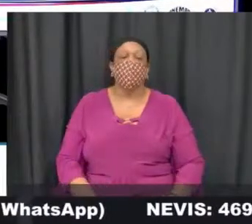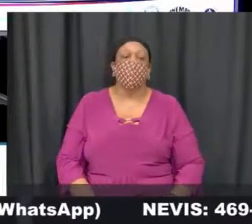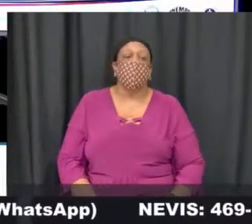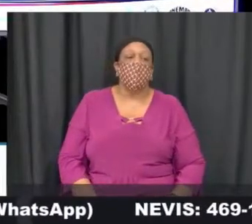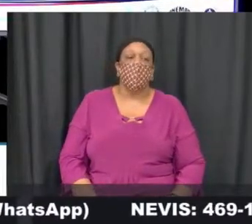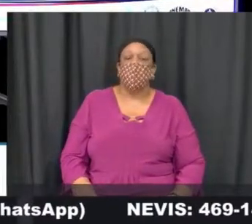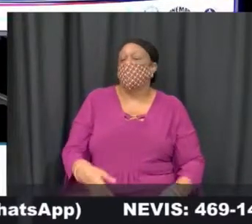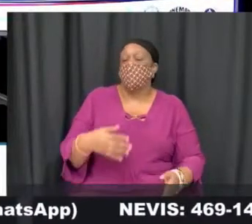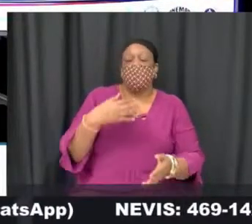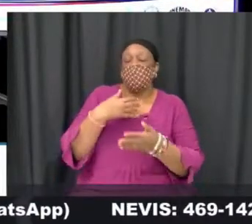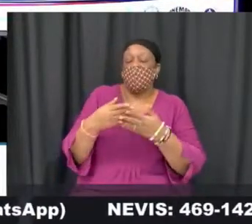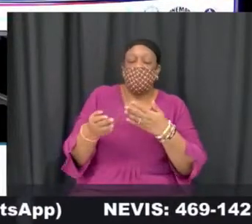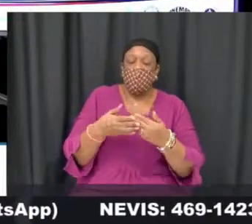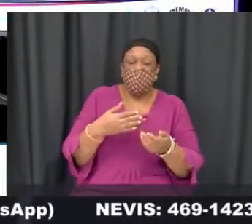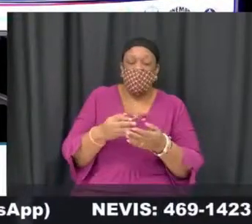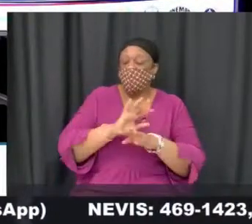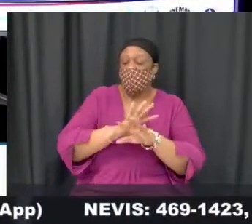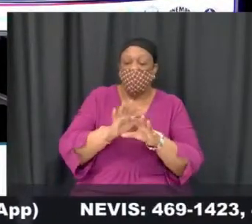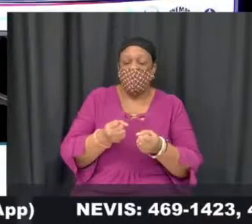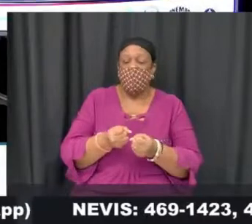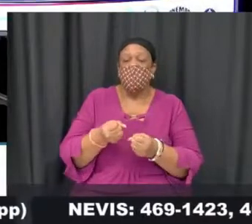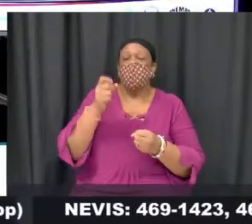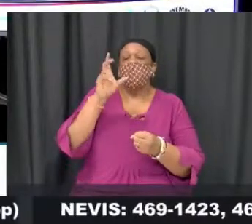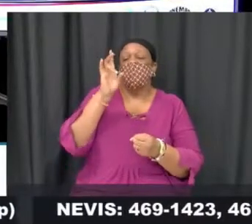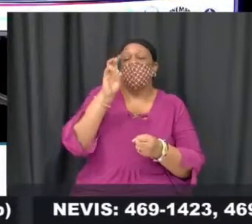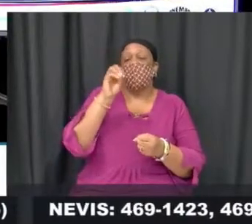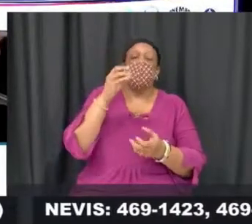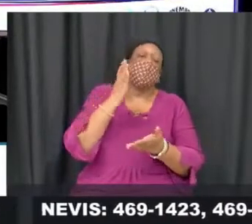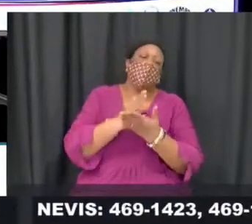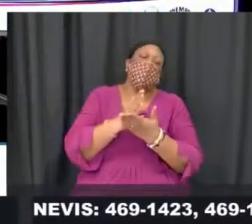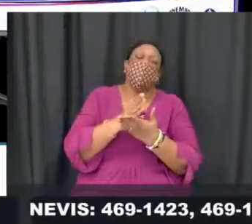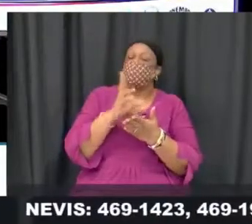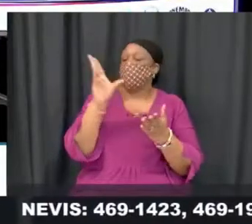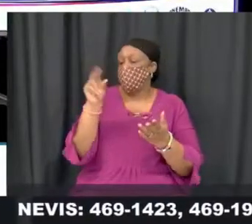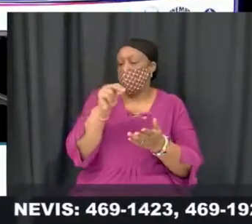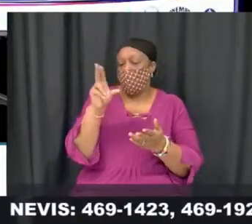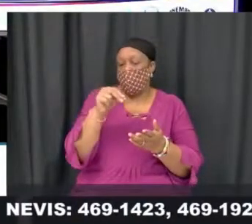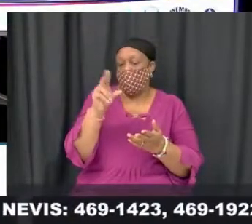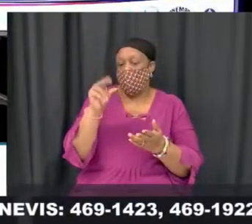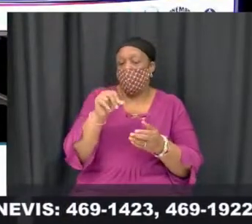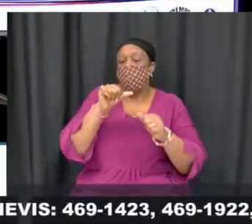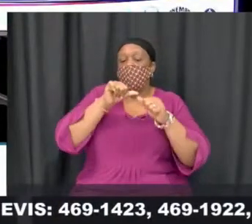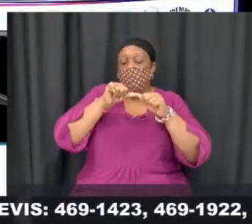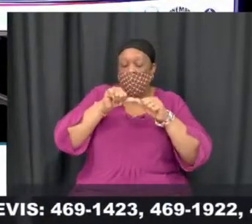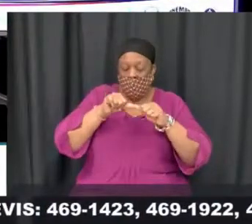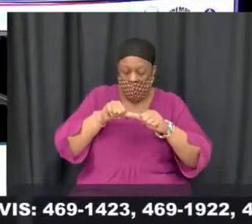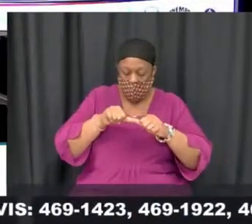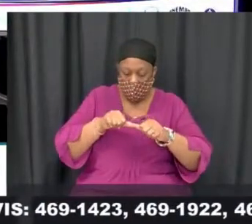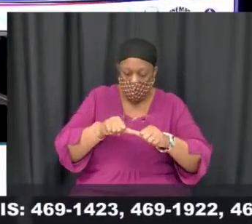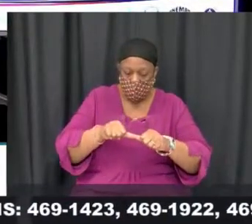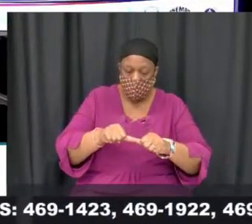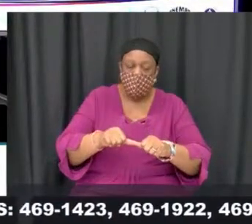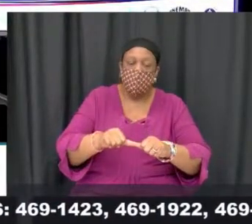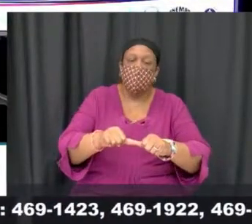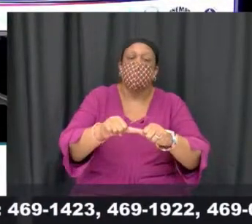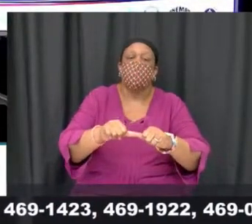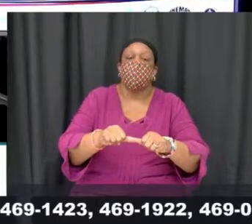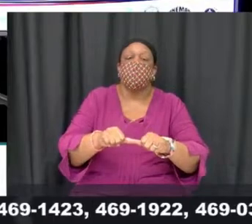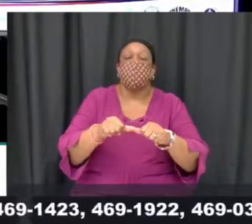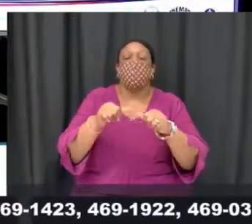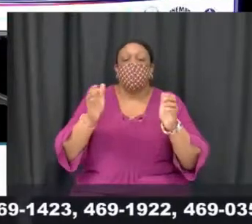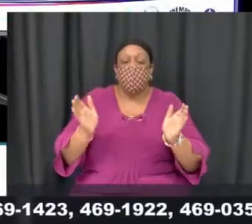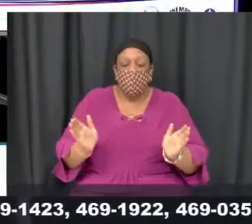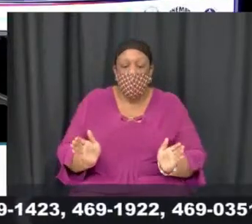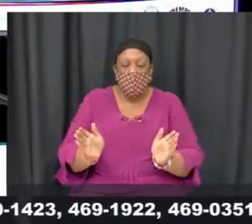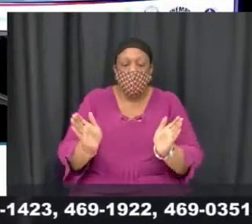threshold figure to say we reach 70 or 80 or 90 and then everything goes back to normal. We must continue to push to get